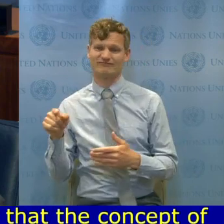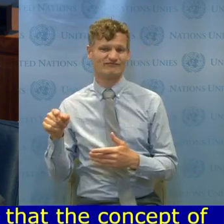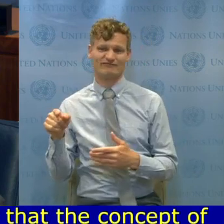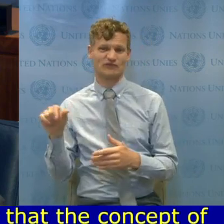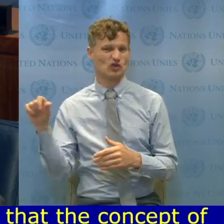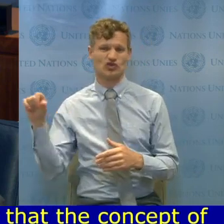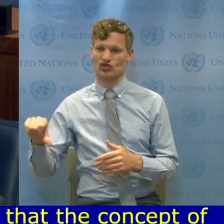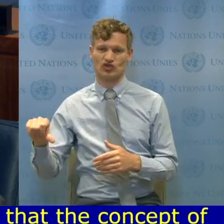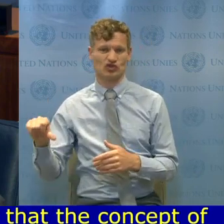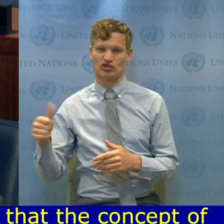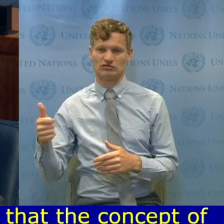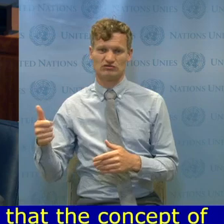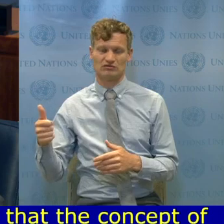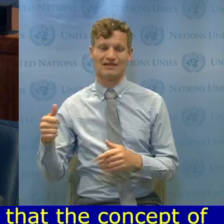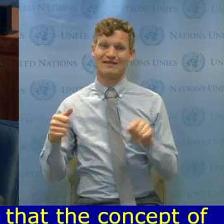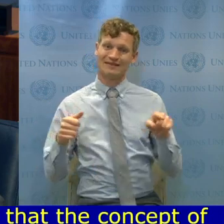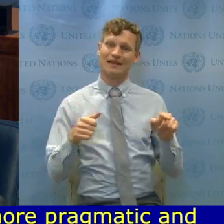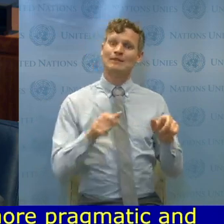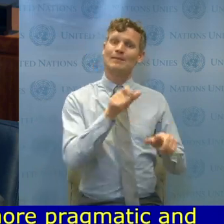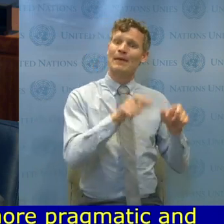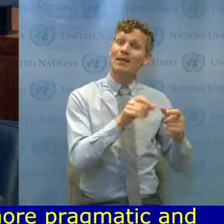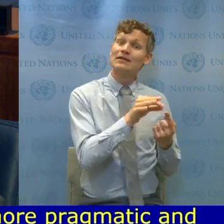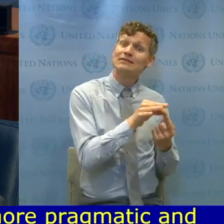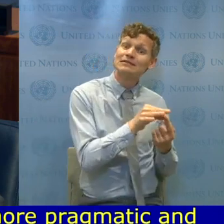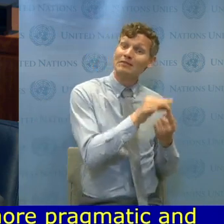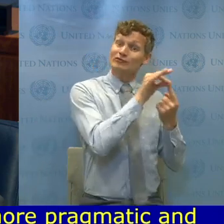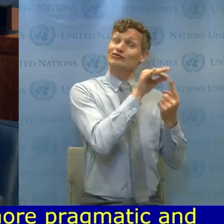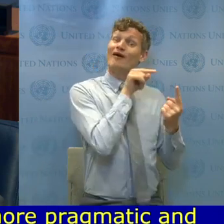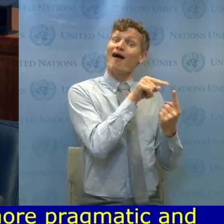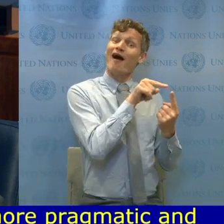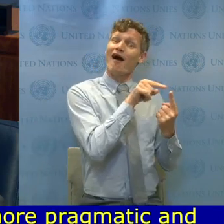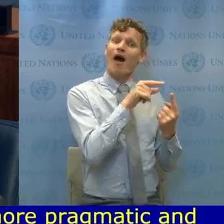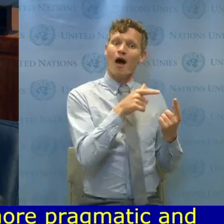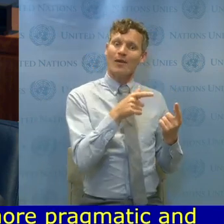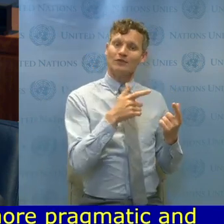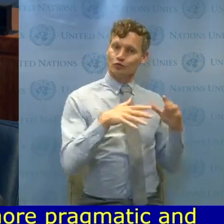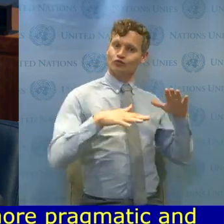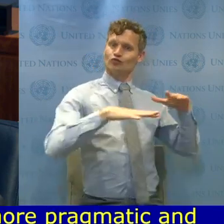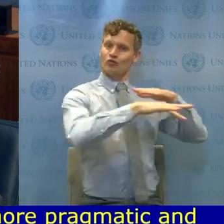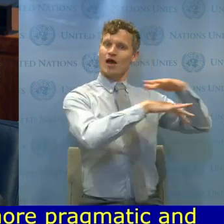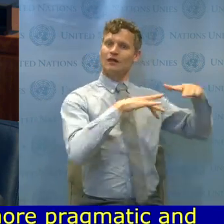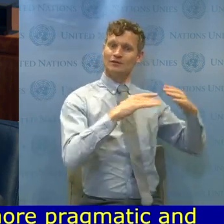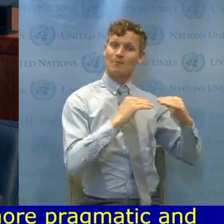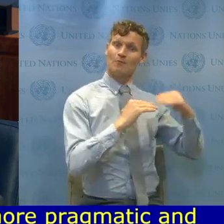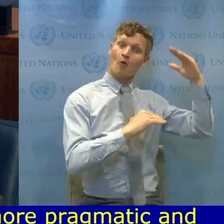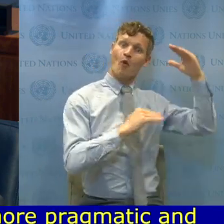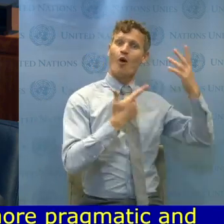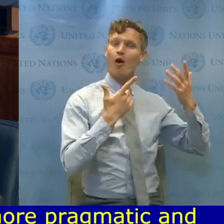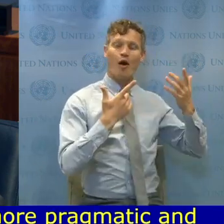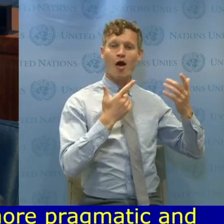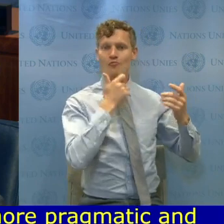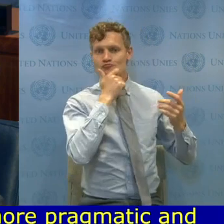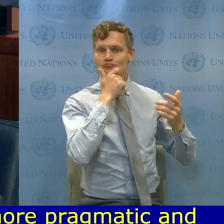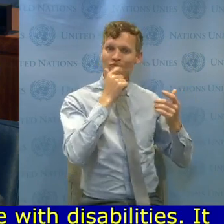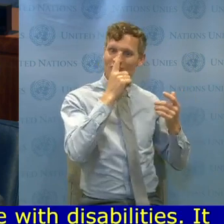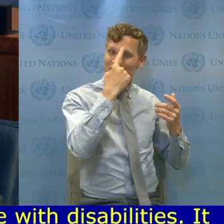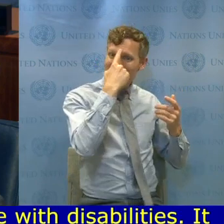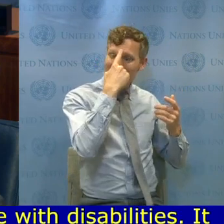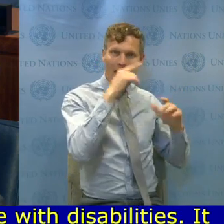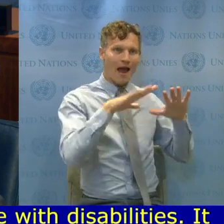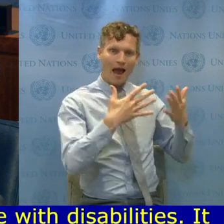that is full with energy to innovate and change to the better.